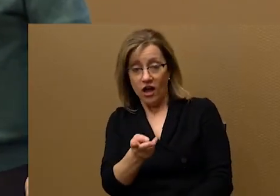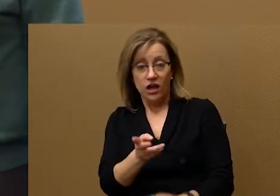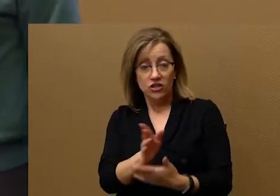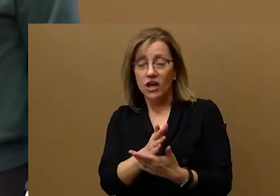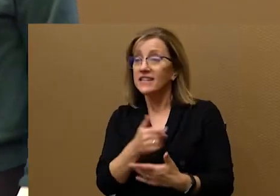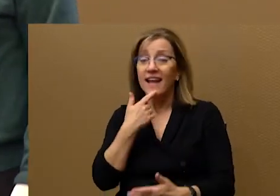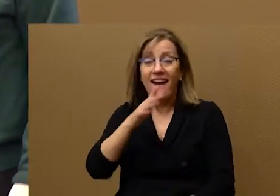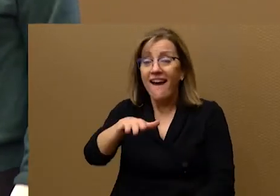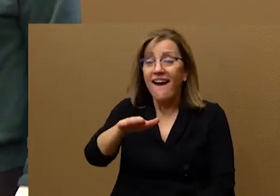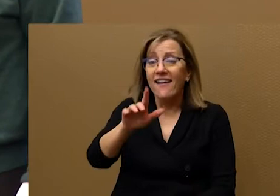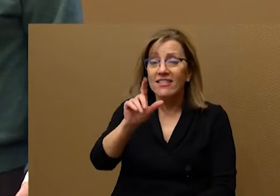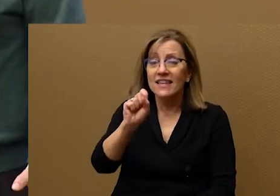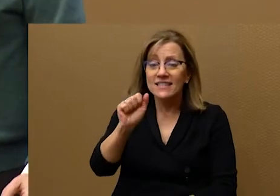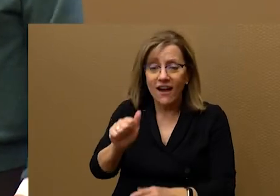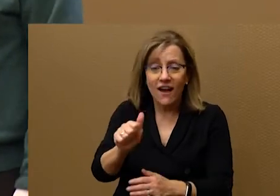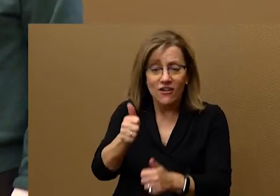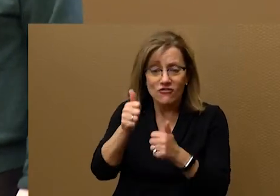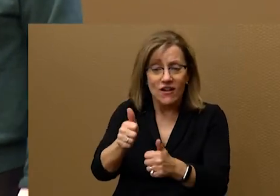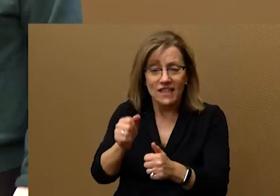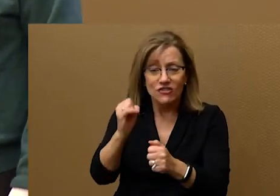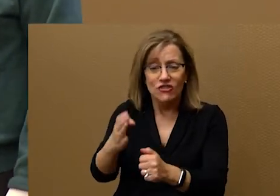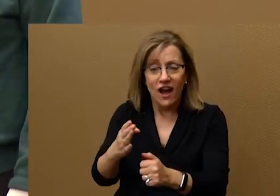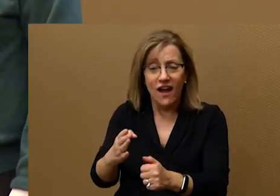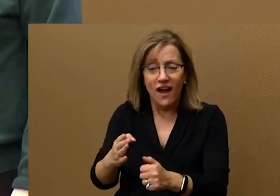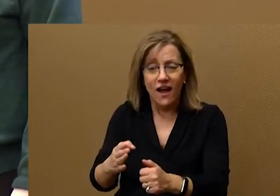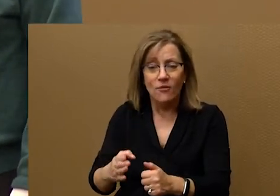great job, great job.